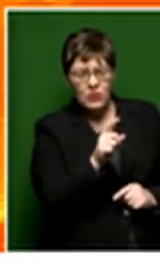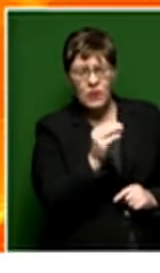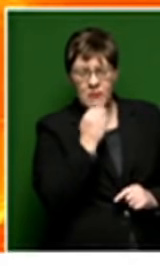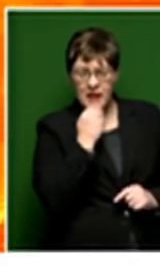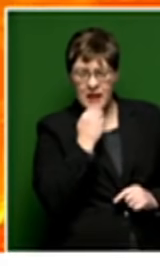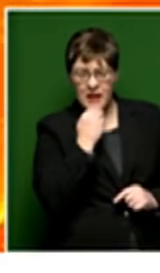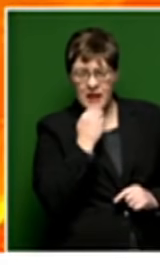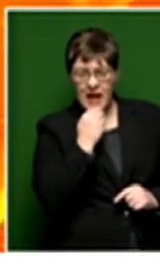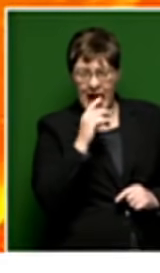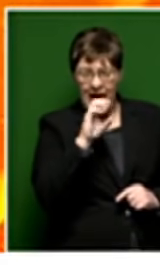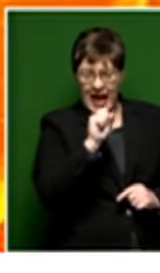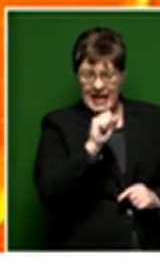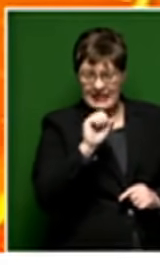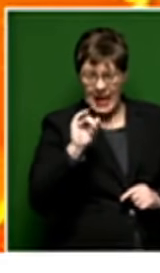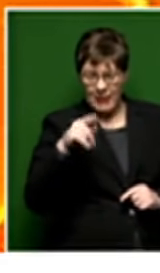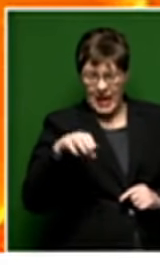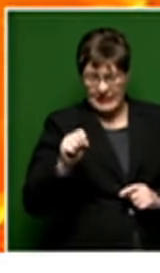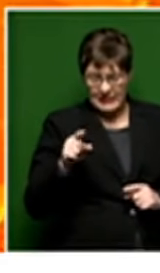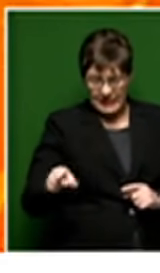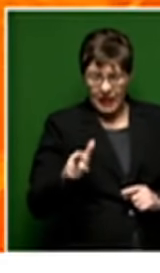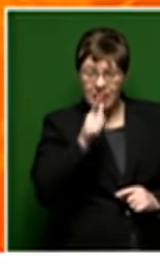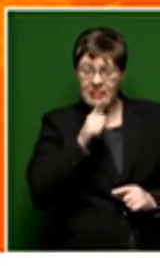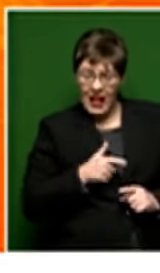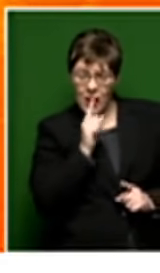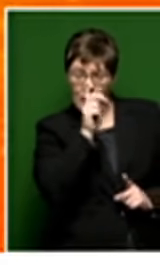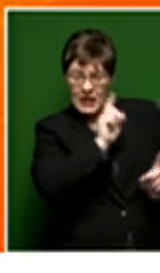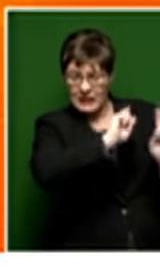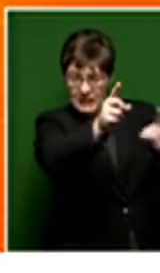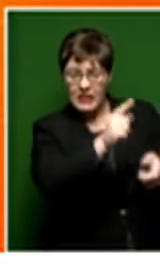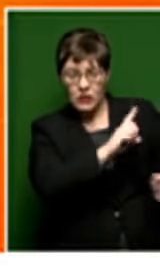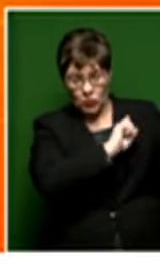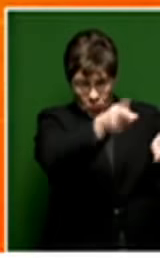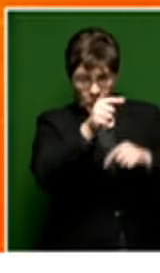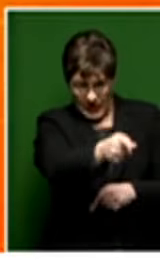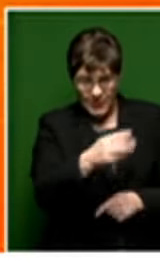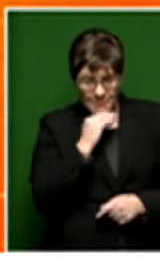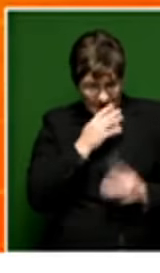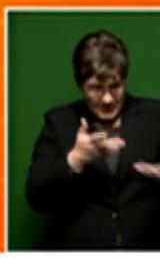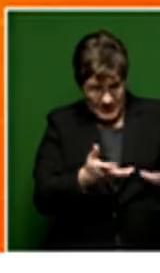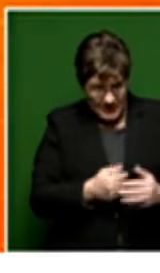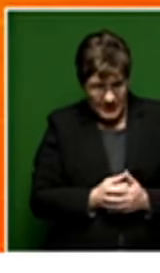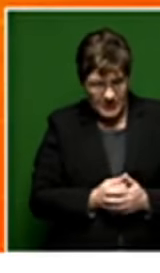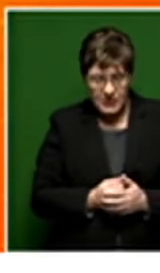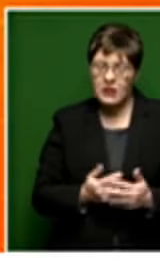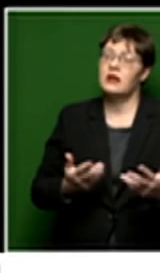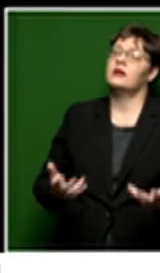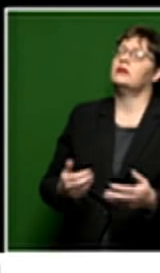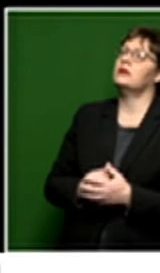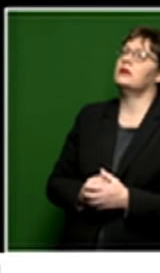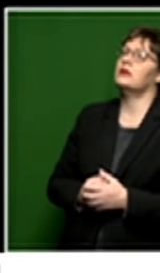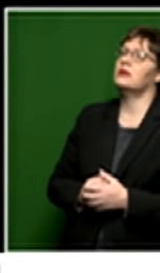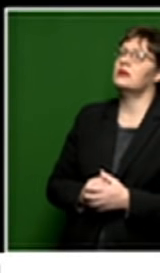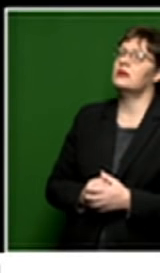basically direction from the SAPS and go where they tell you that they need you to assist them. Eli,